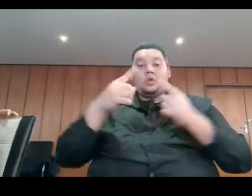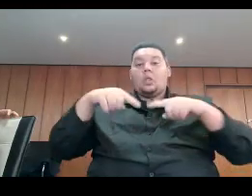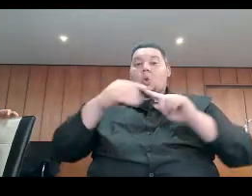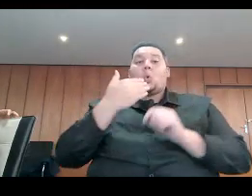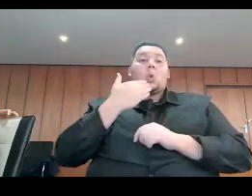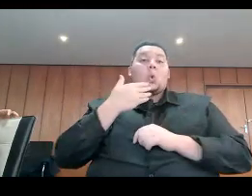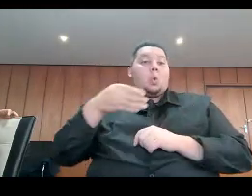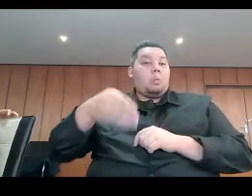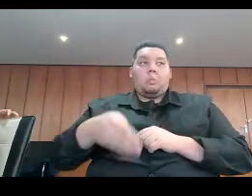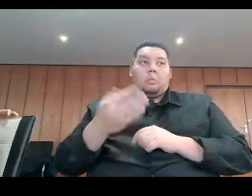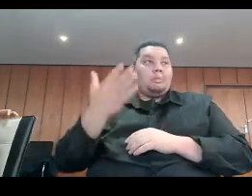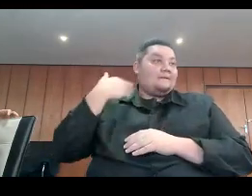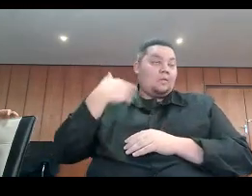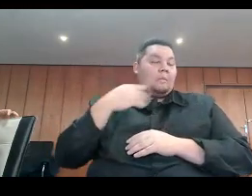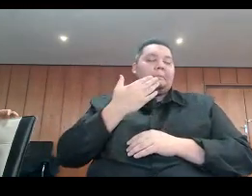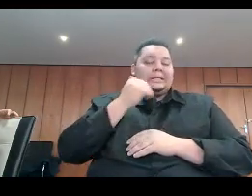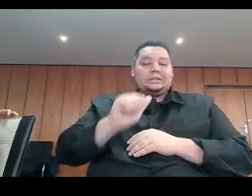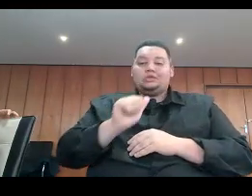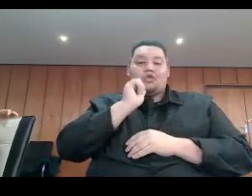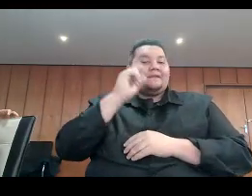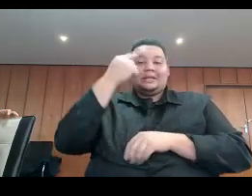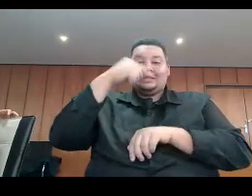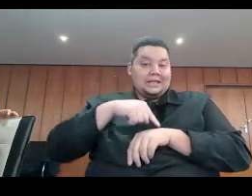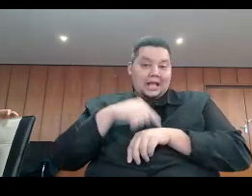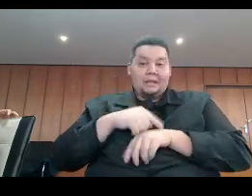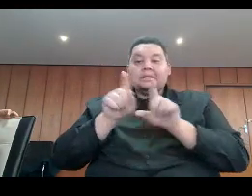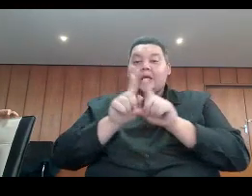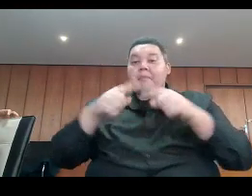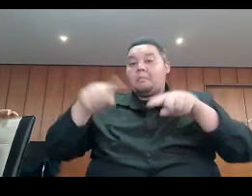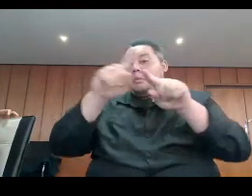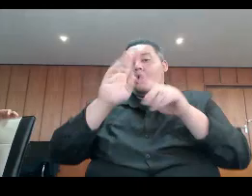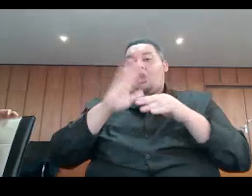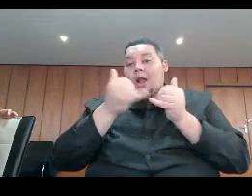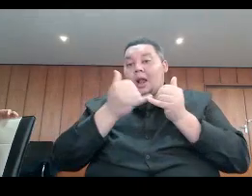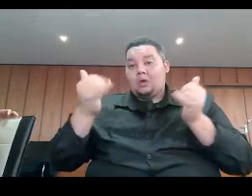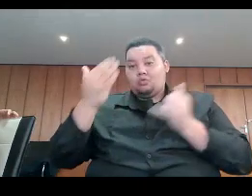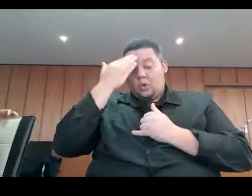please let this not be your first time. For those online, know that